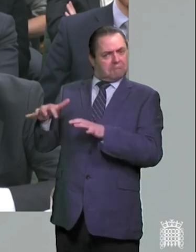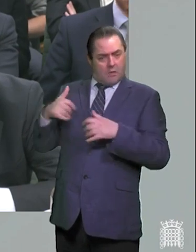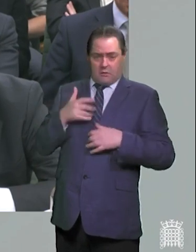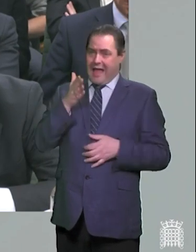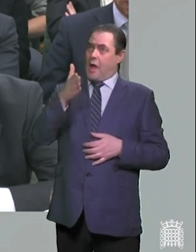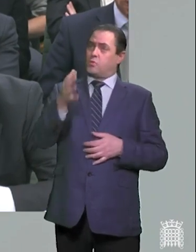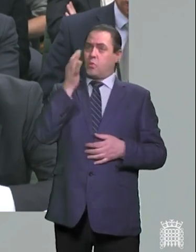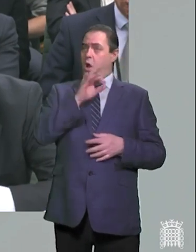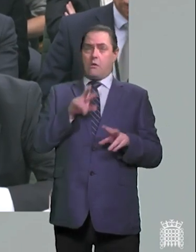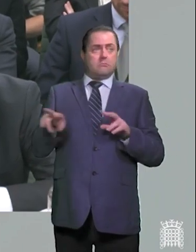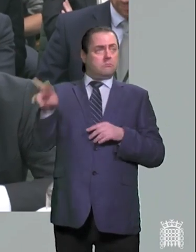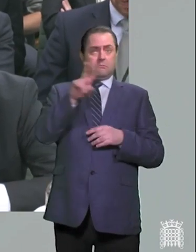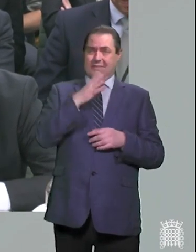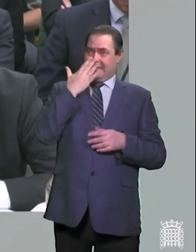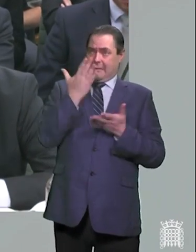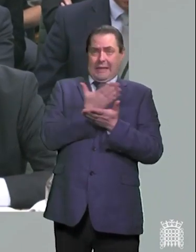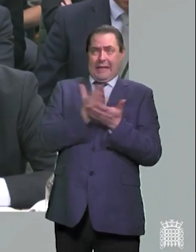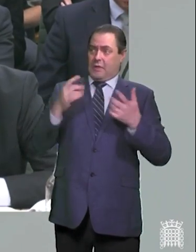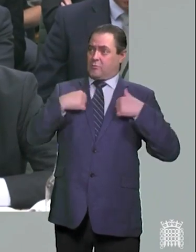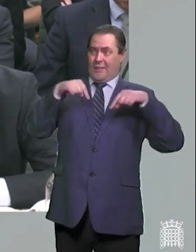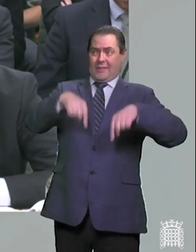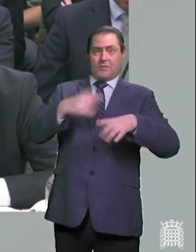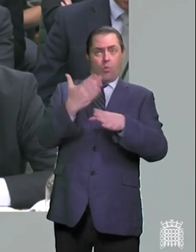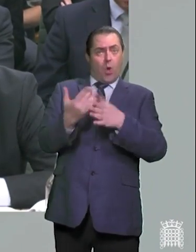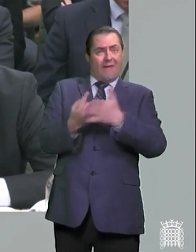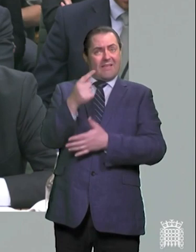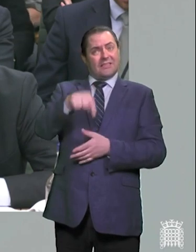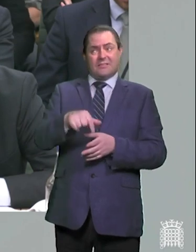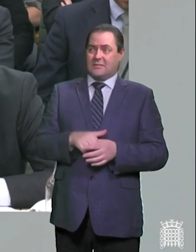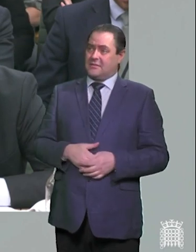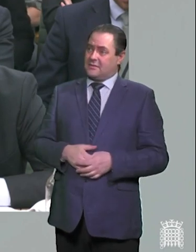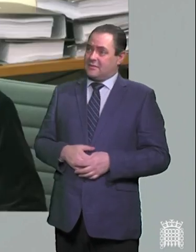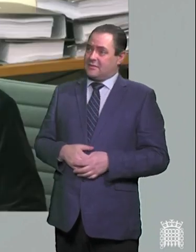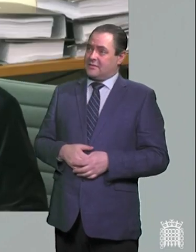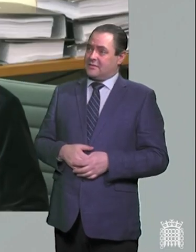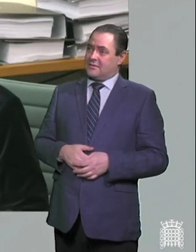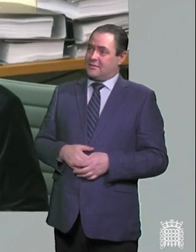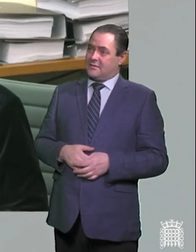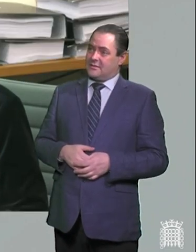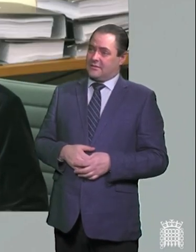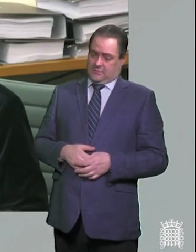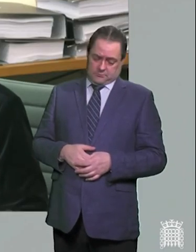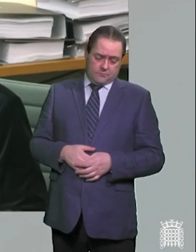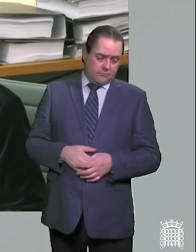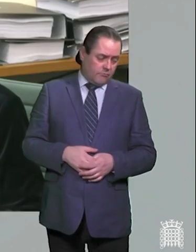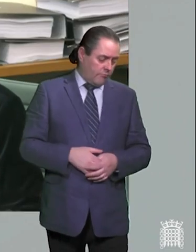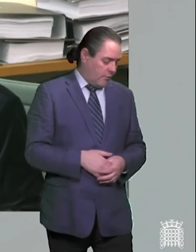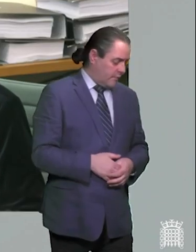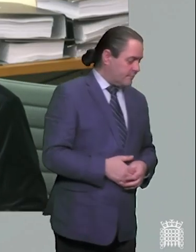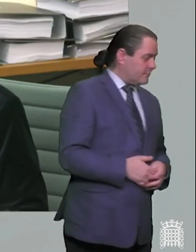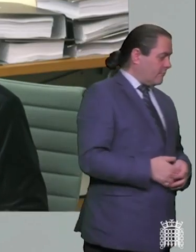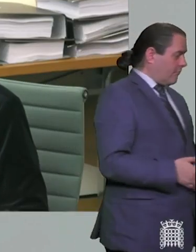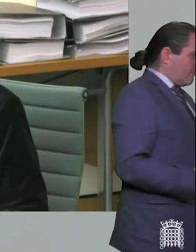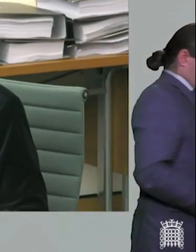garden, it seemed to me it was implicit in what we were doing that this was a work event. As you'll see from pages 34, 40